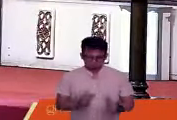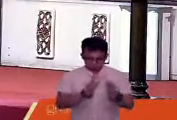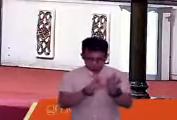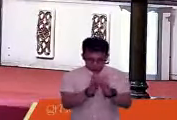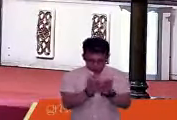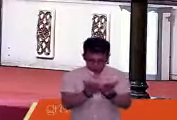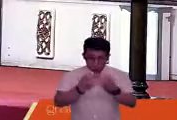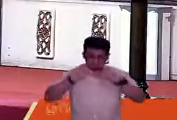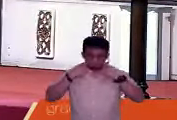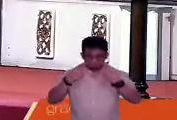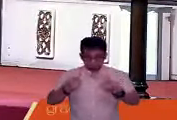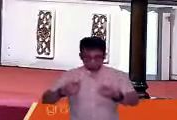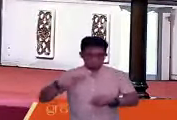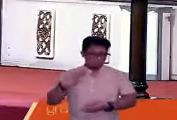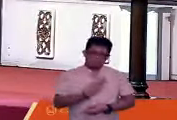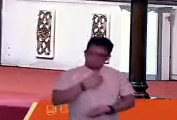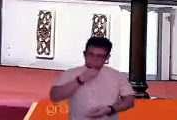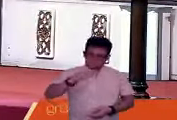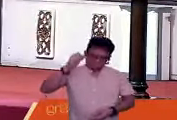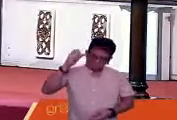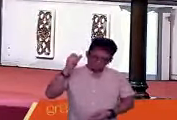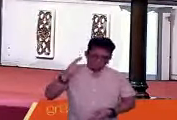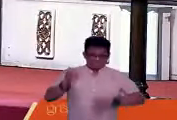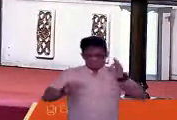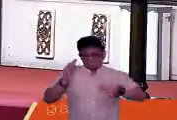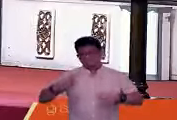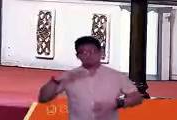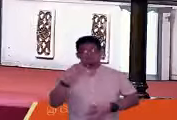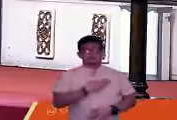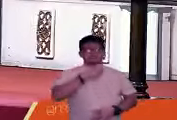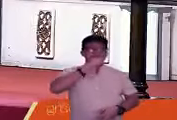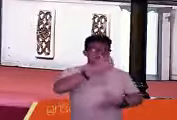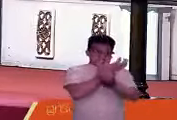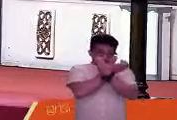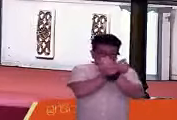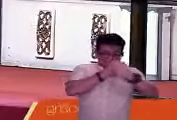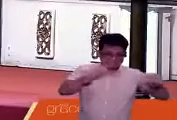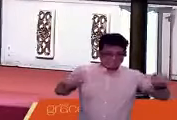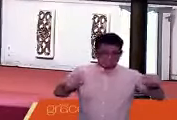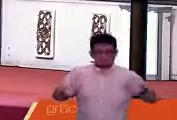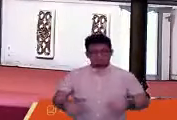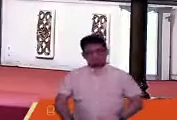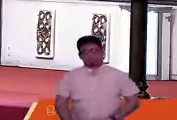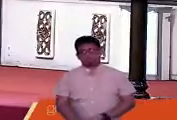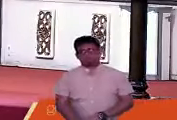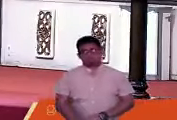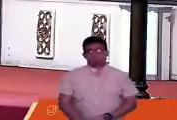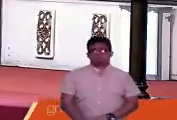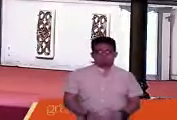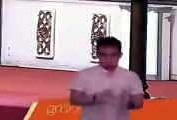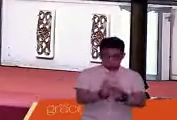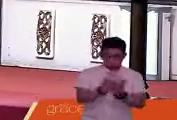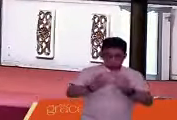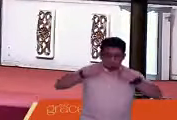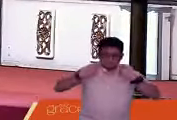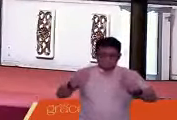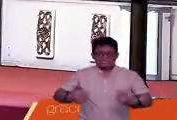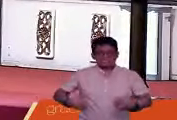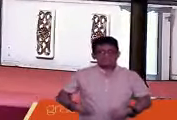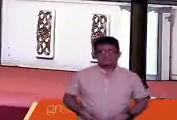the Bible says nga, di gyud nakasabot kung wa ta maluwas. Romans chapter 3 verse 10 and 11, the Bible